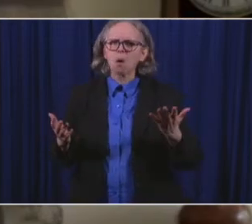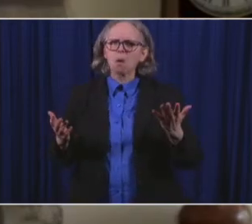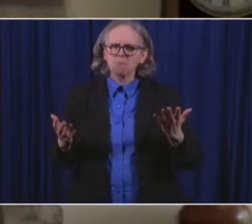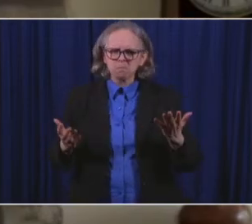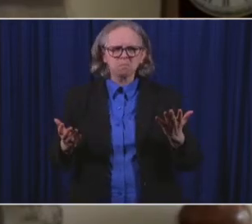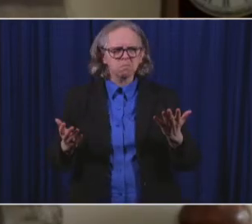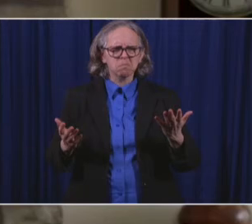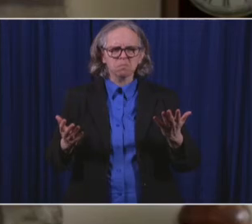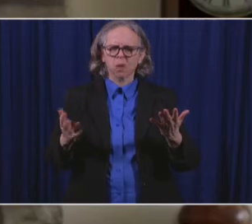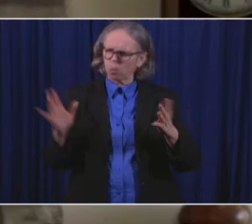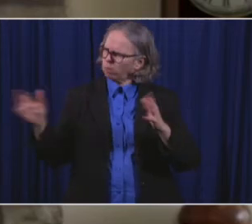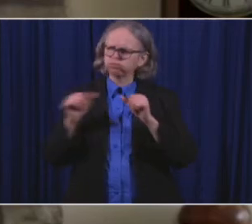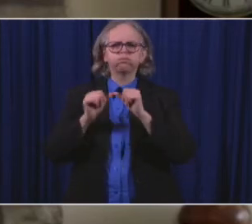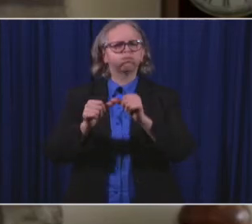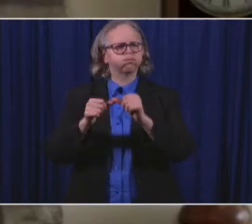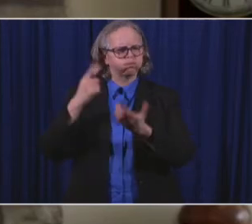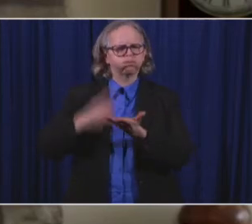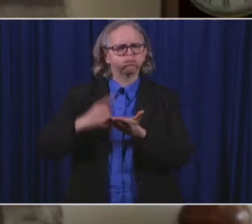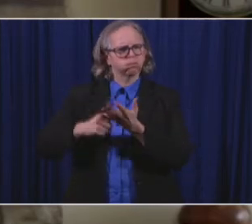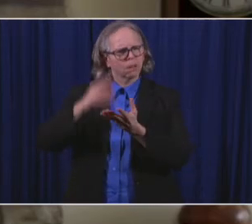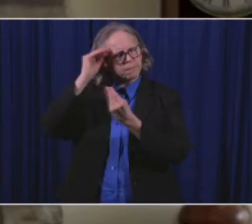briefings on the virus.